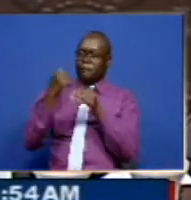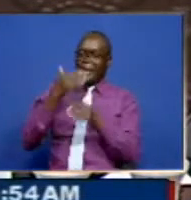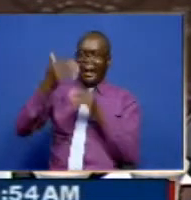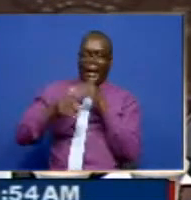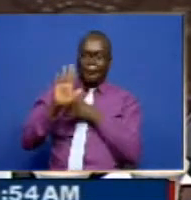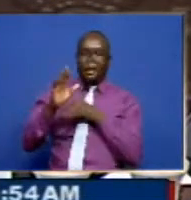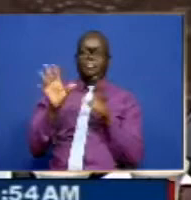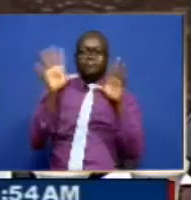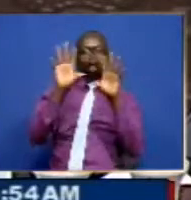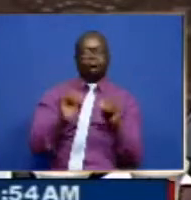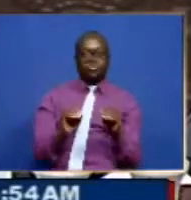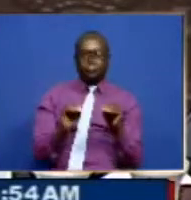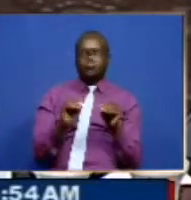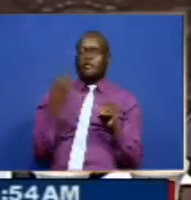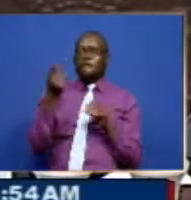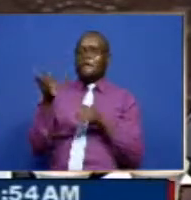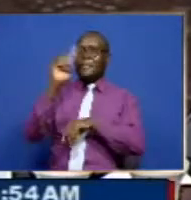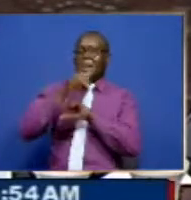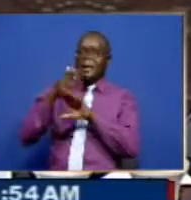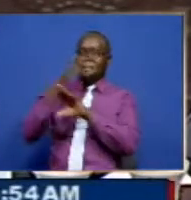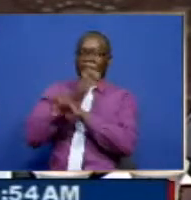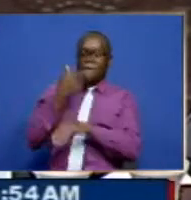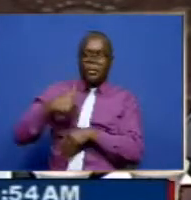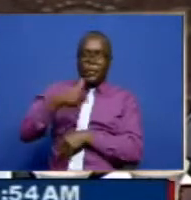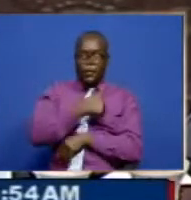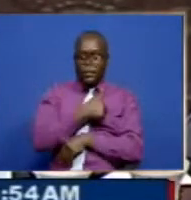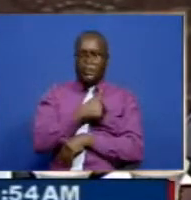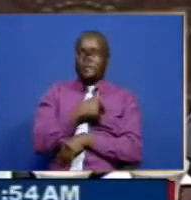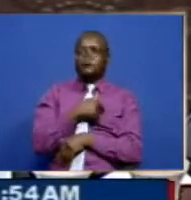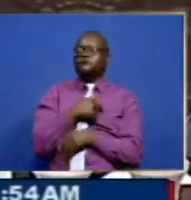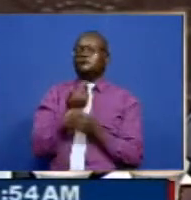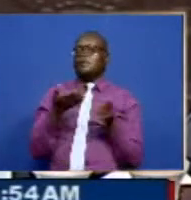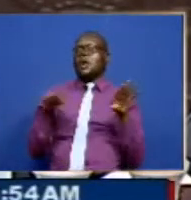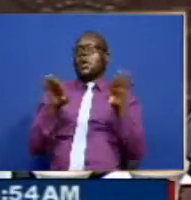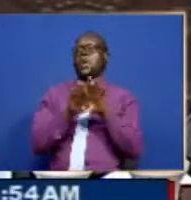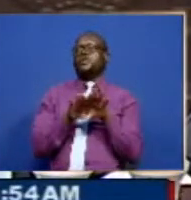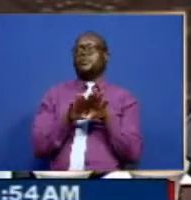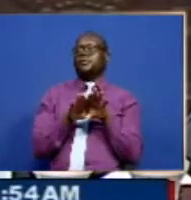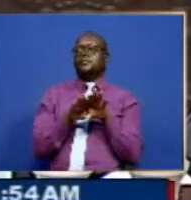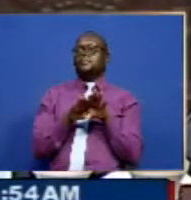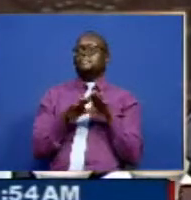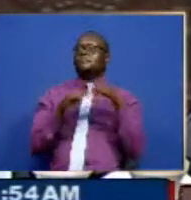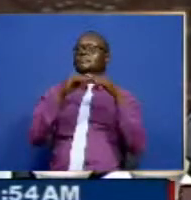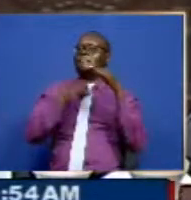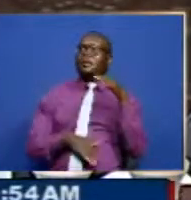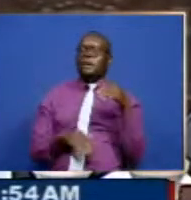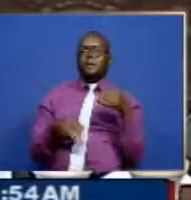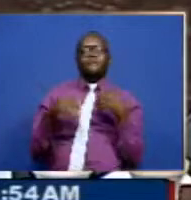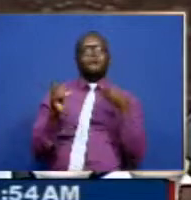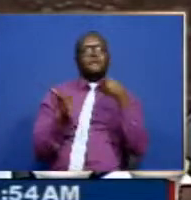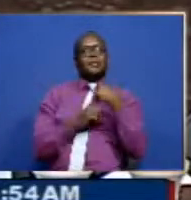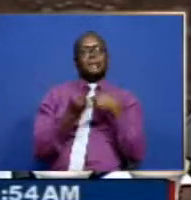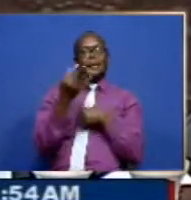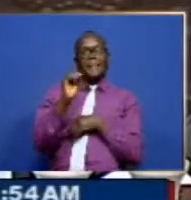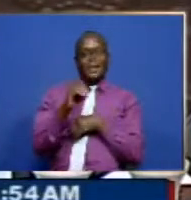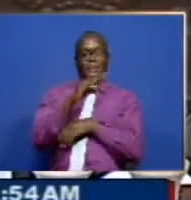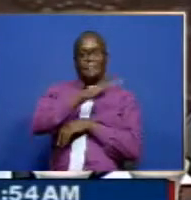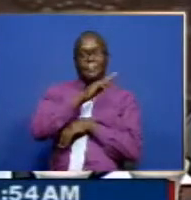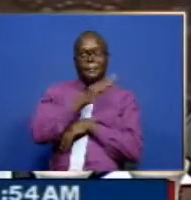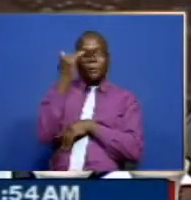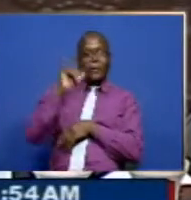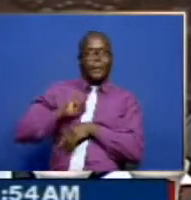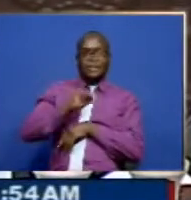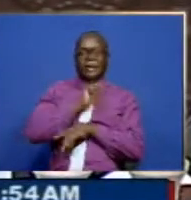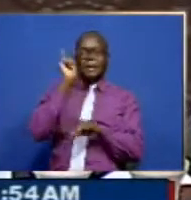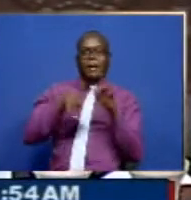remarks for the day before we adjourn, not more than 6:30 p.m. because the Senate cannot